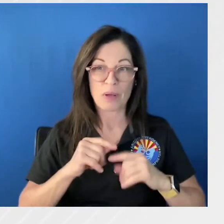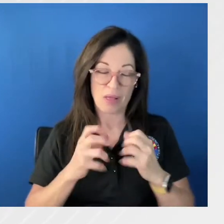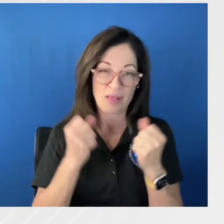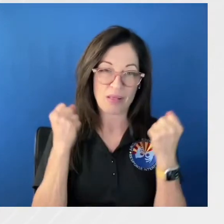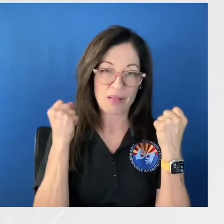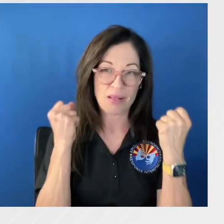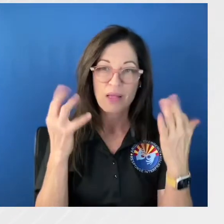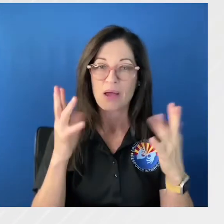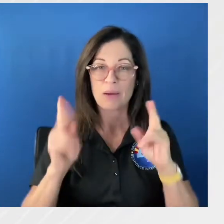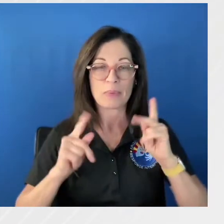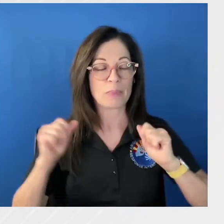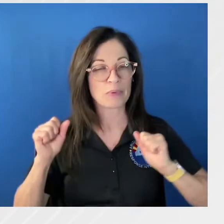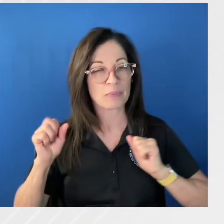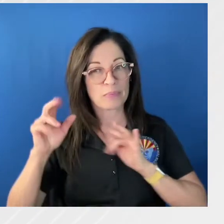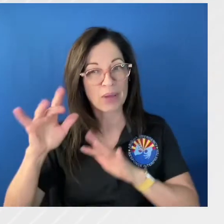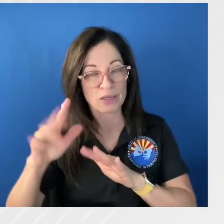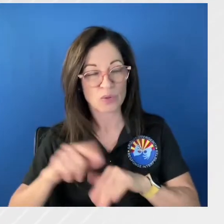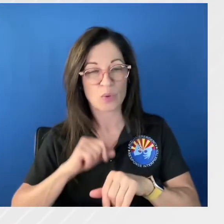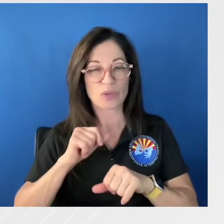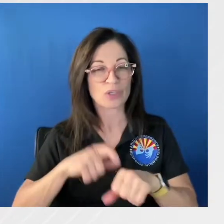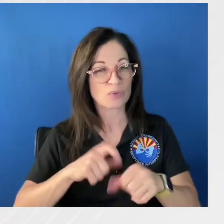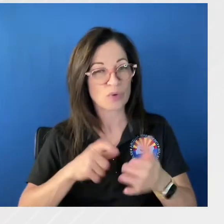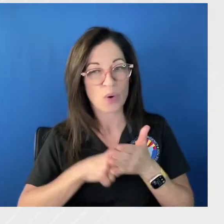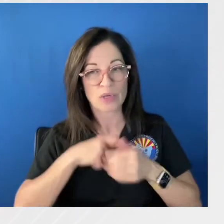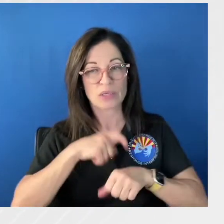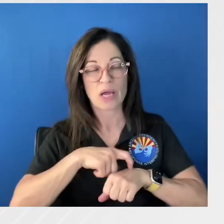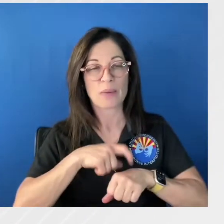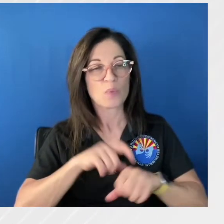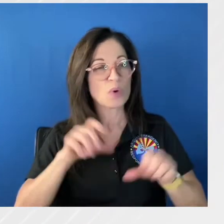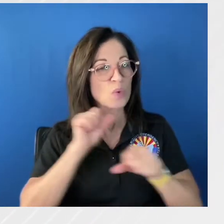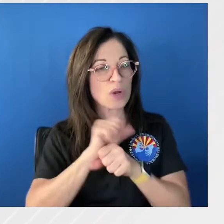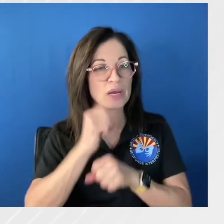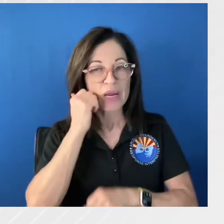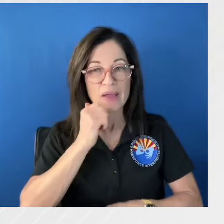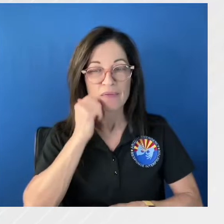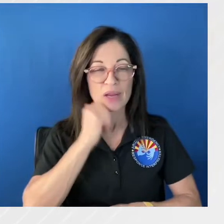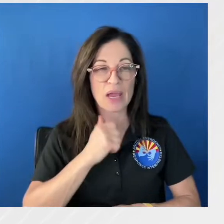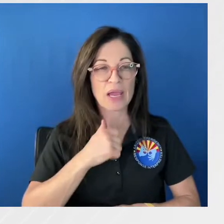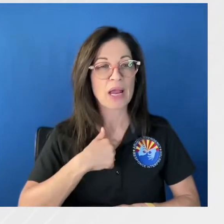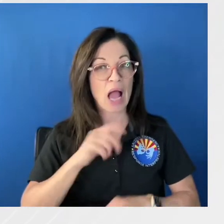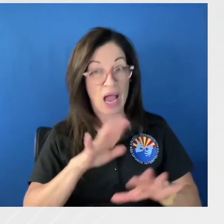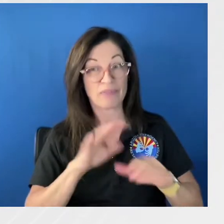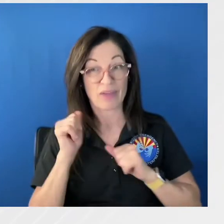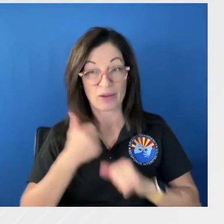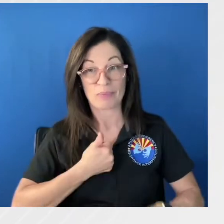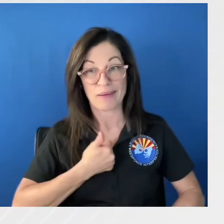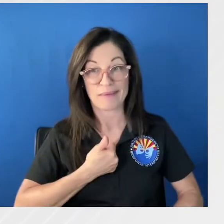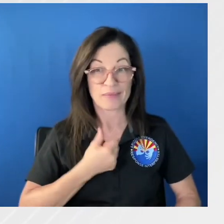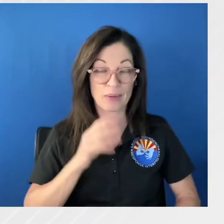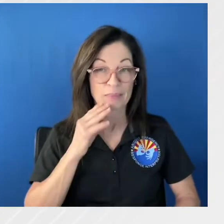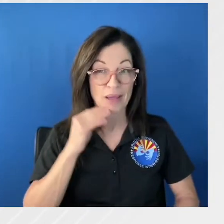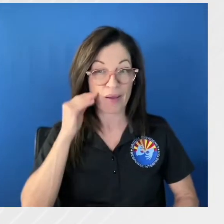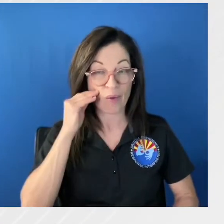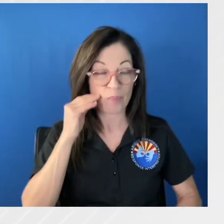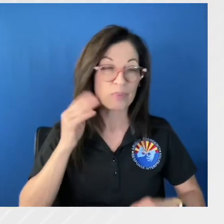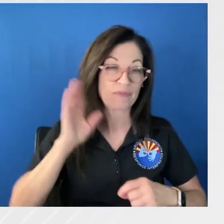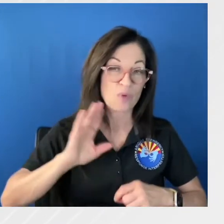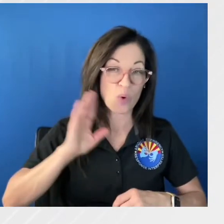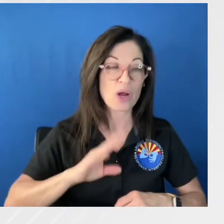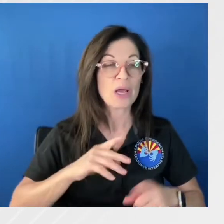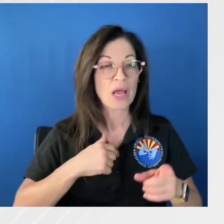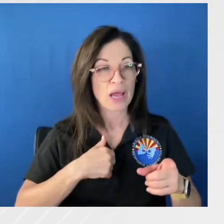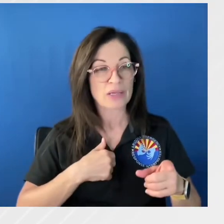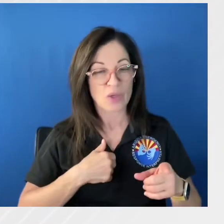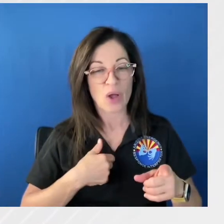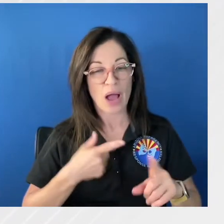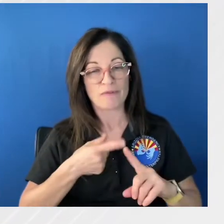take time. So we're working diligently day and night. I've been evacuated. I'm from Northern California. I've been in that position before, so I take that to heart. Like the